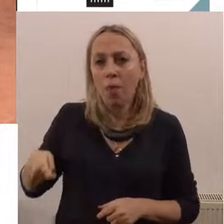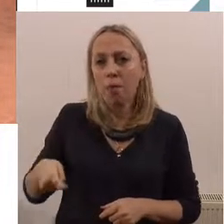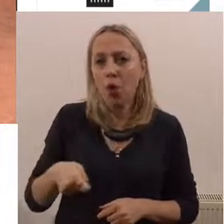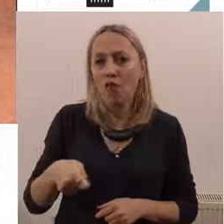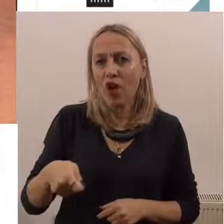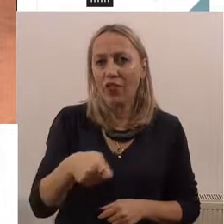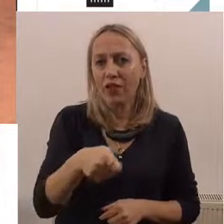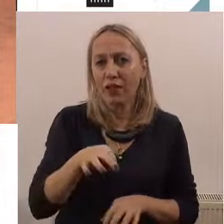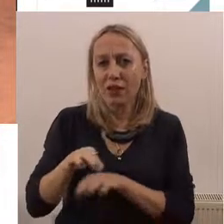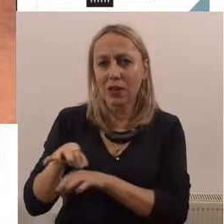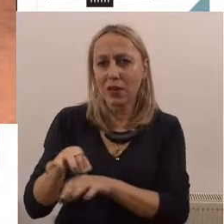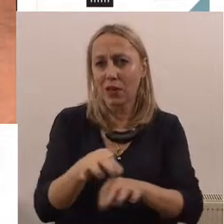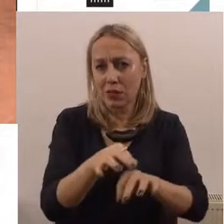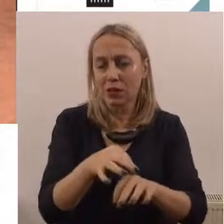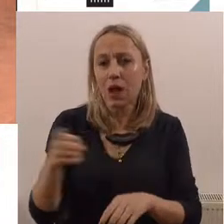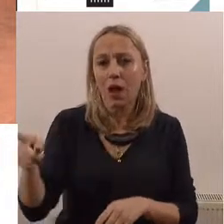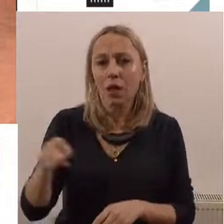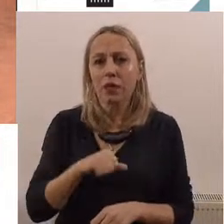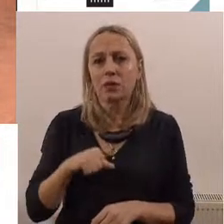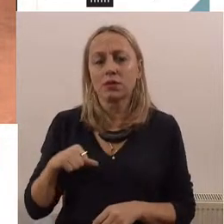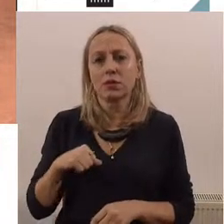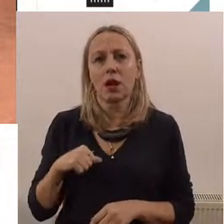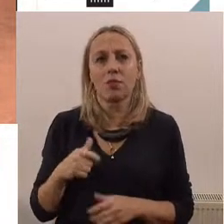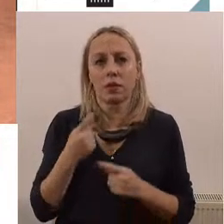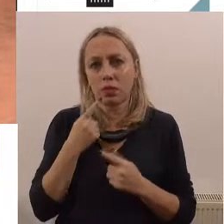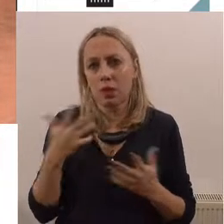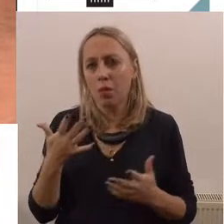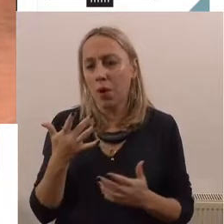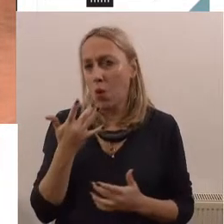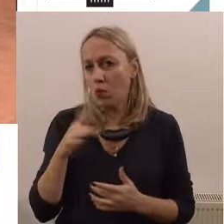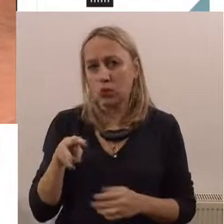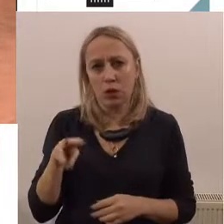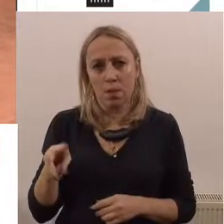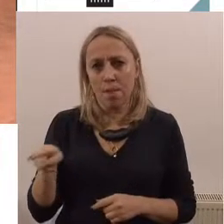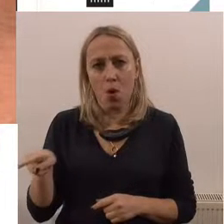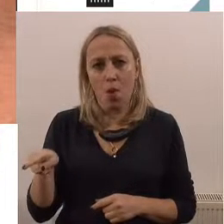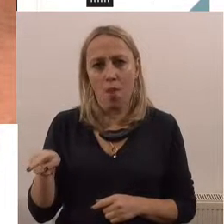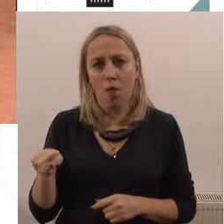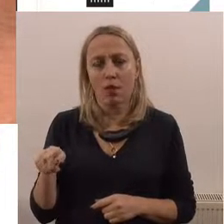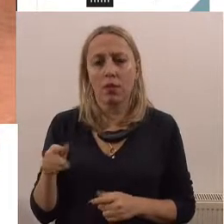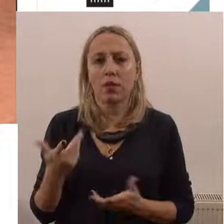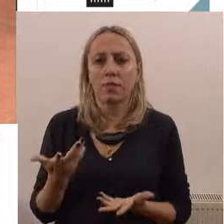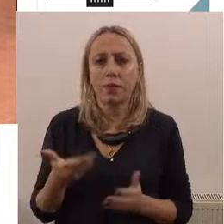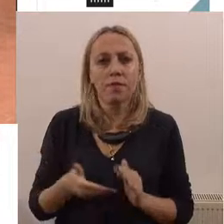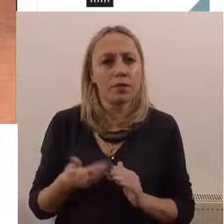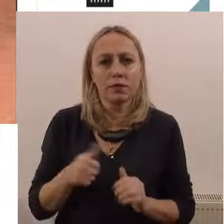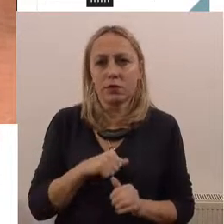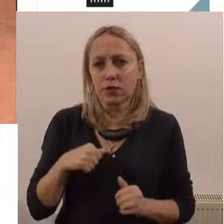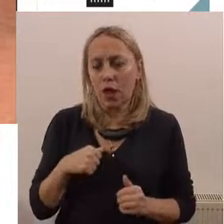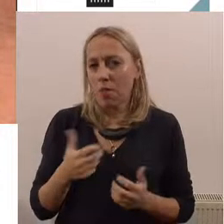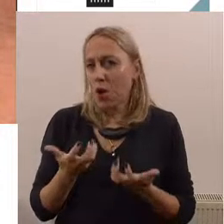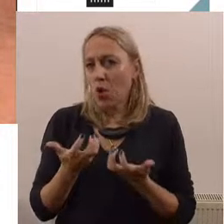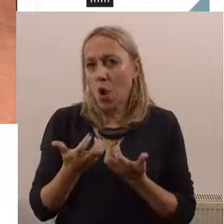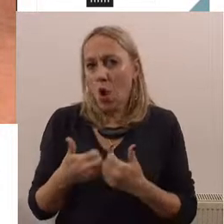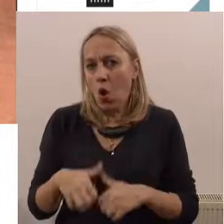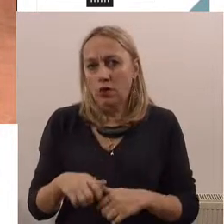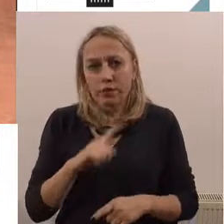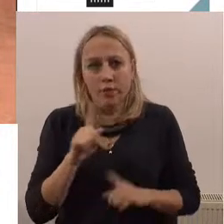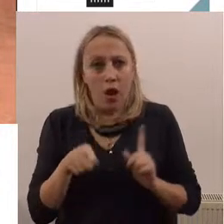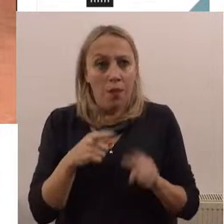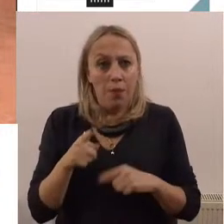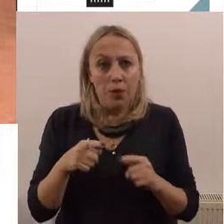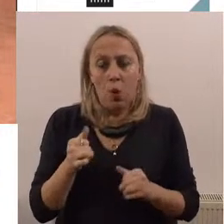on working with guests who are blind or who are accompanied by guide dogs, which